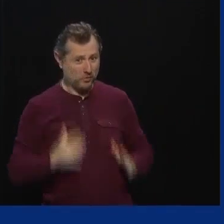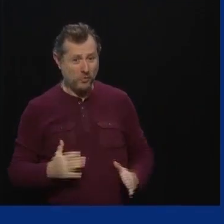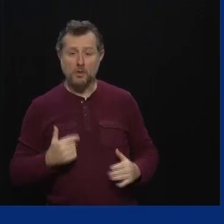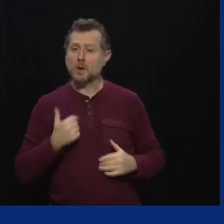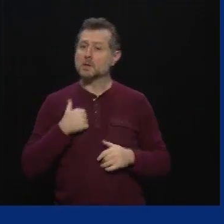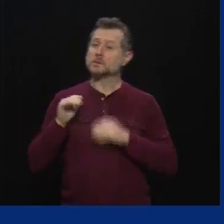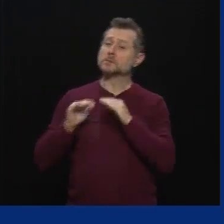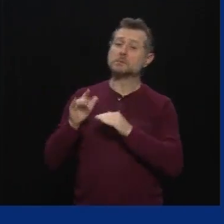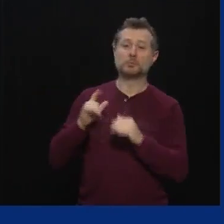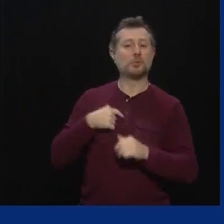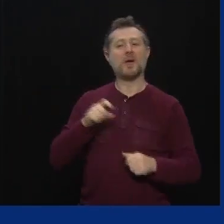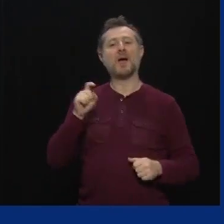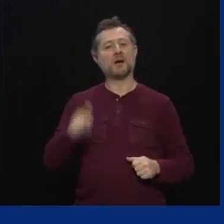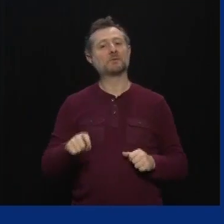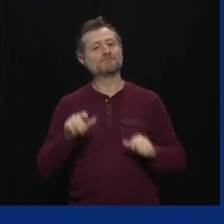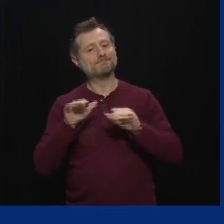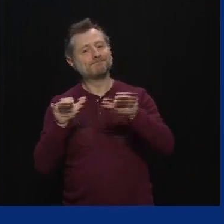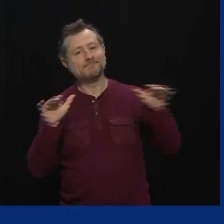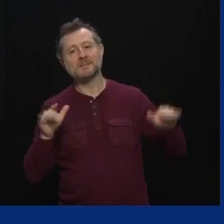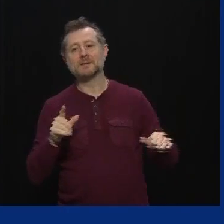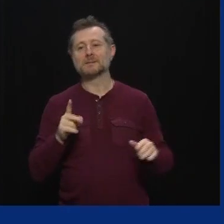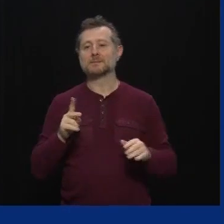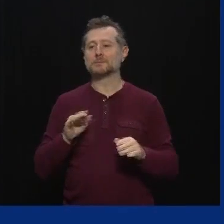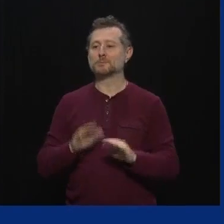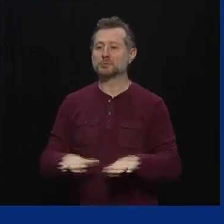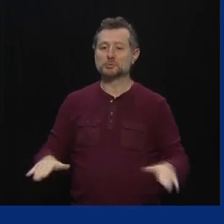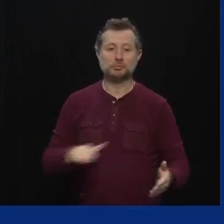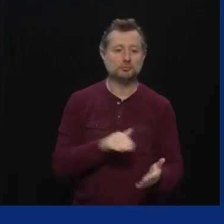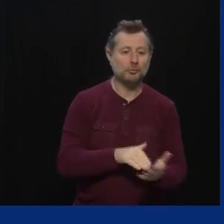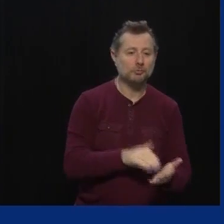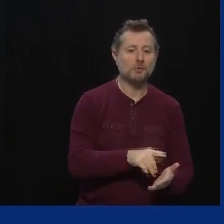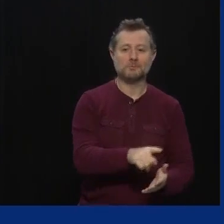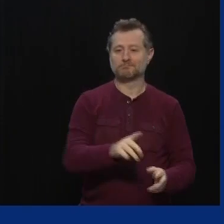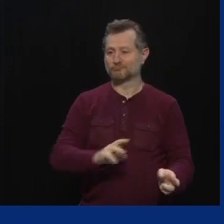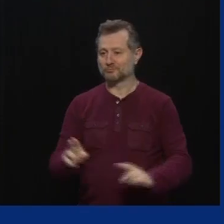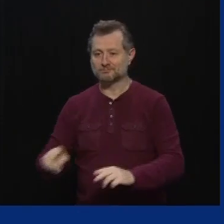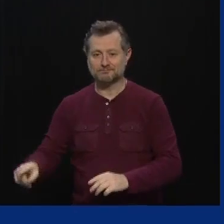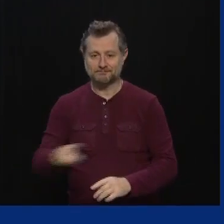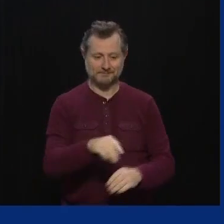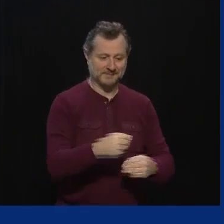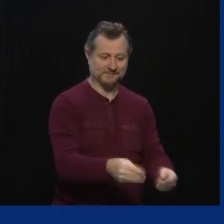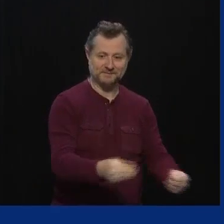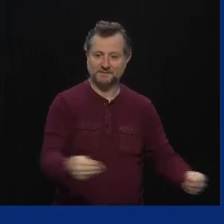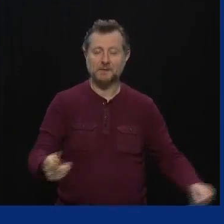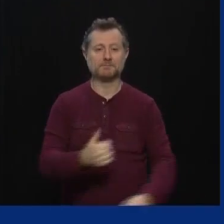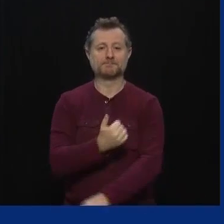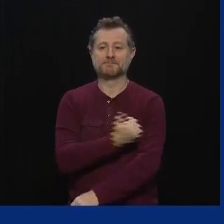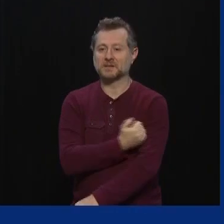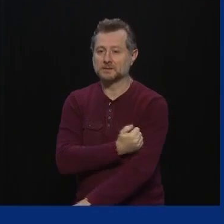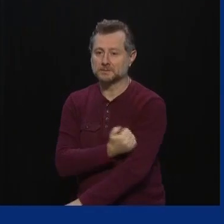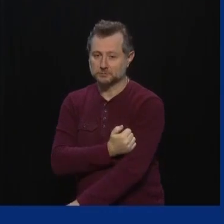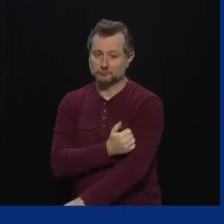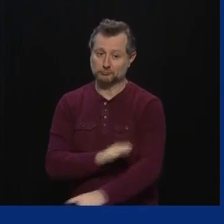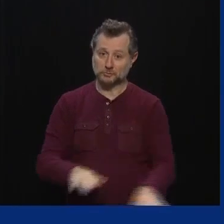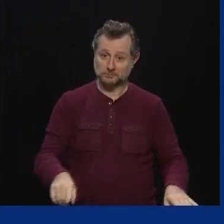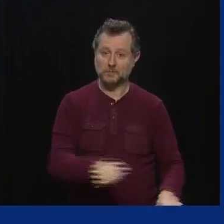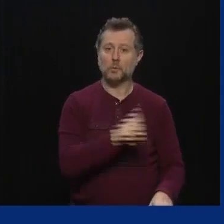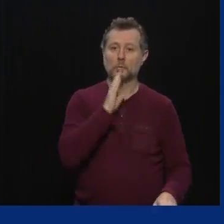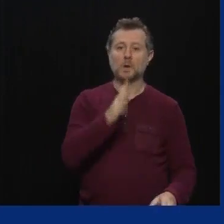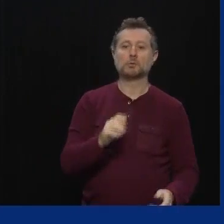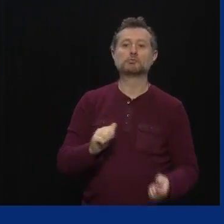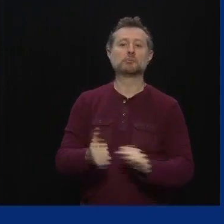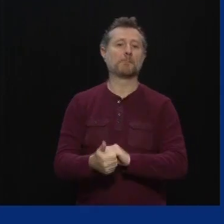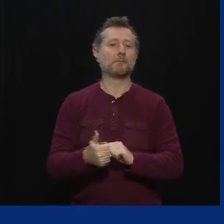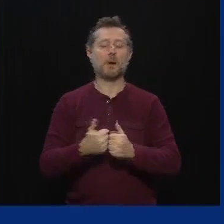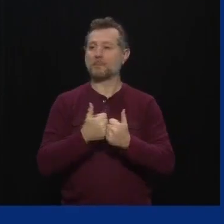are preparing for the opportunity to administer the vaccine to children. This is going to be a game changer for us. There